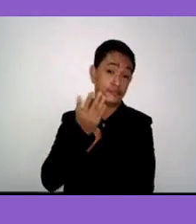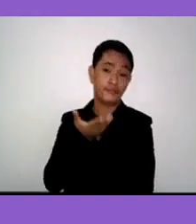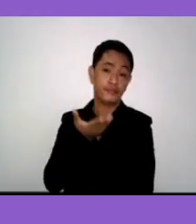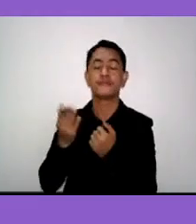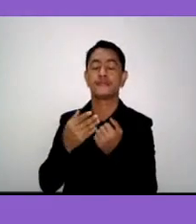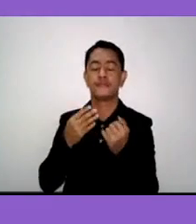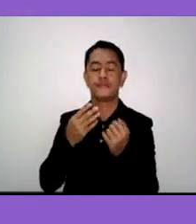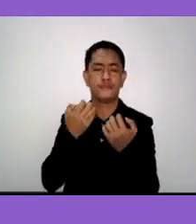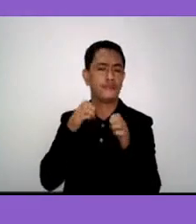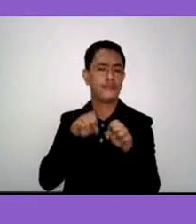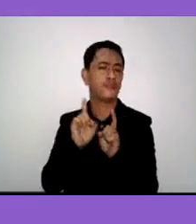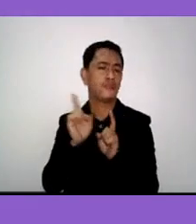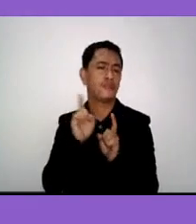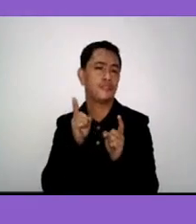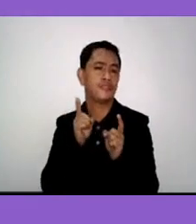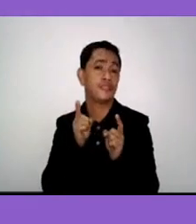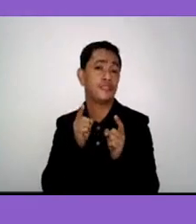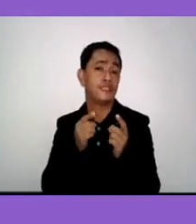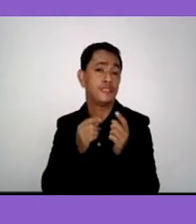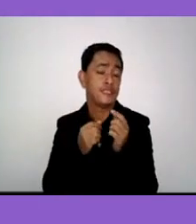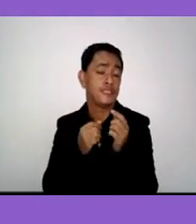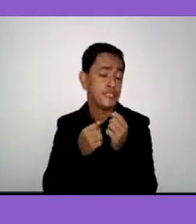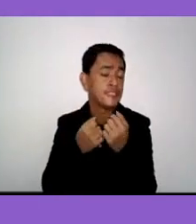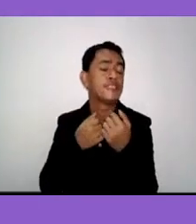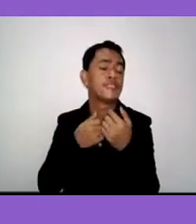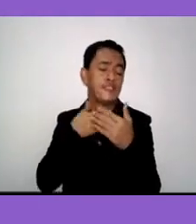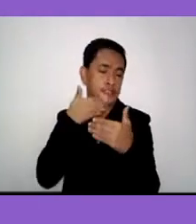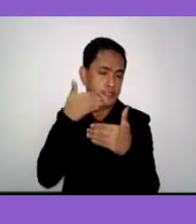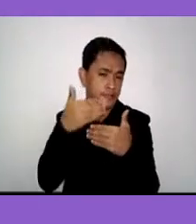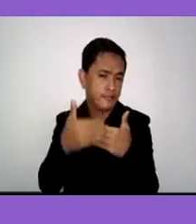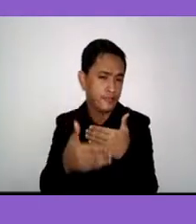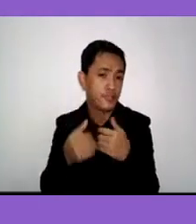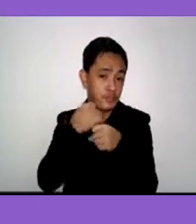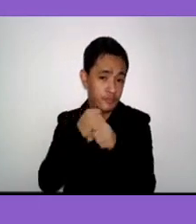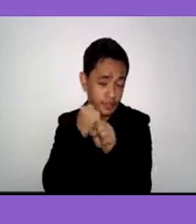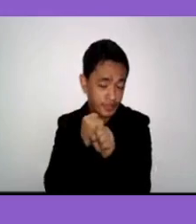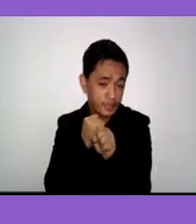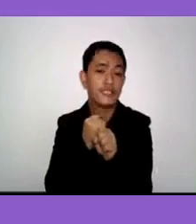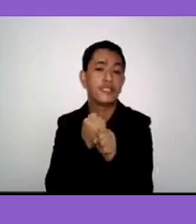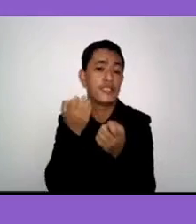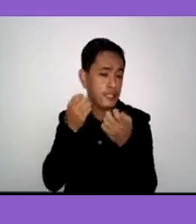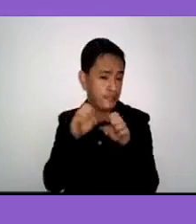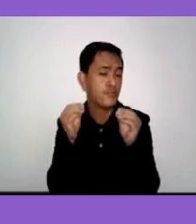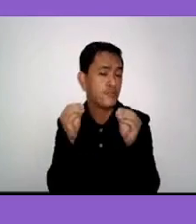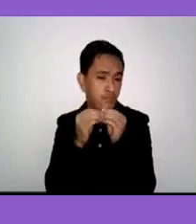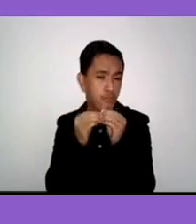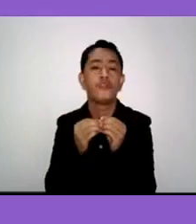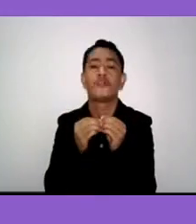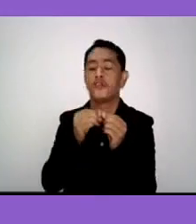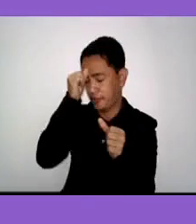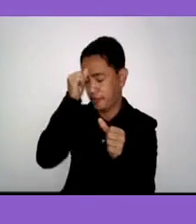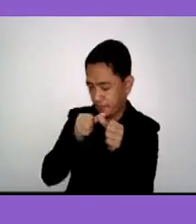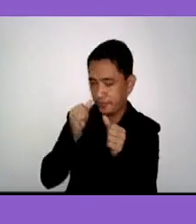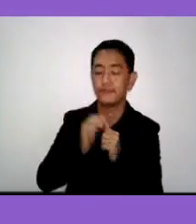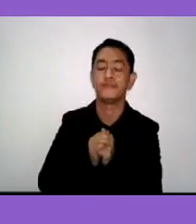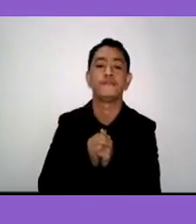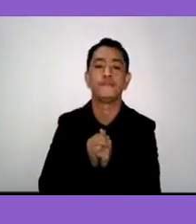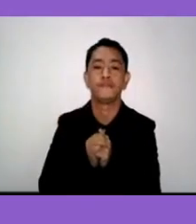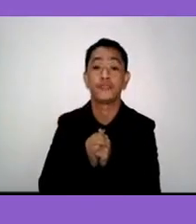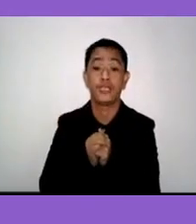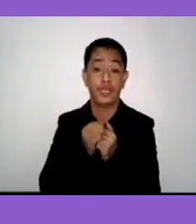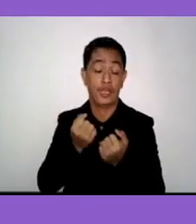our next steps should be and to make these kinds of events more memorable. So allow me to